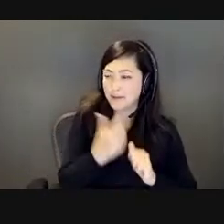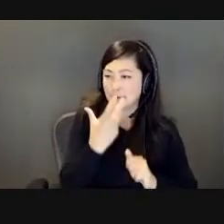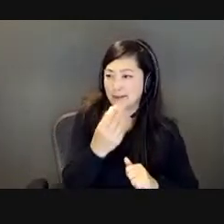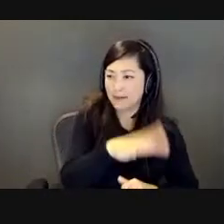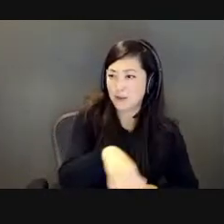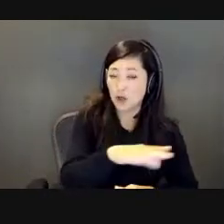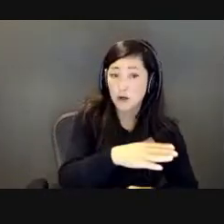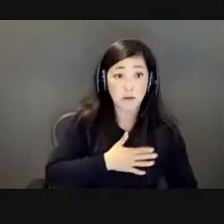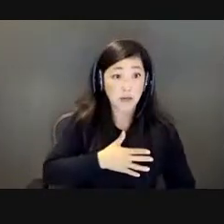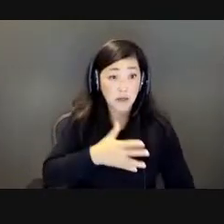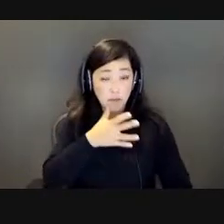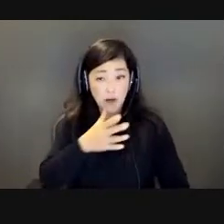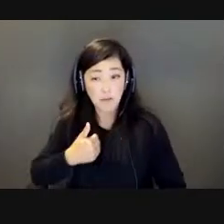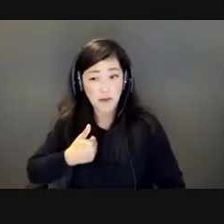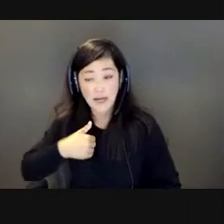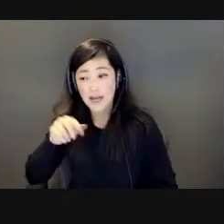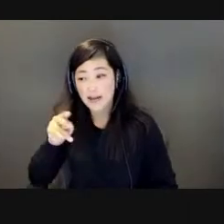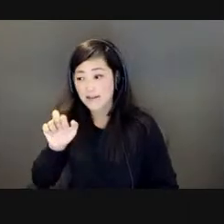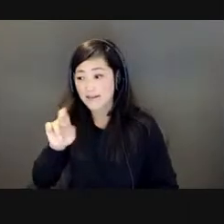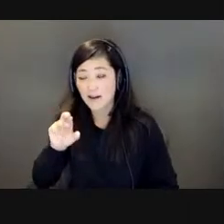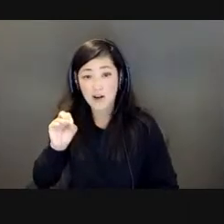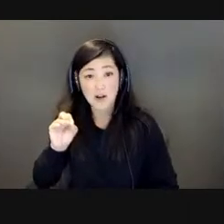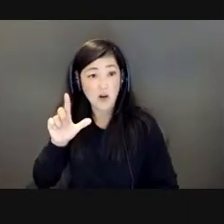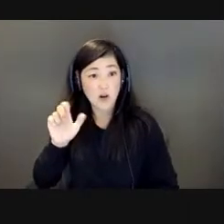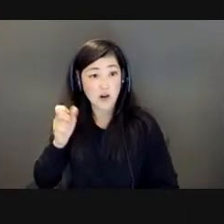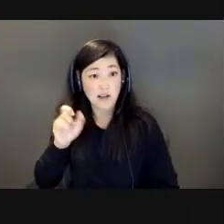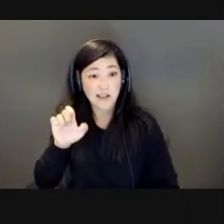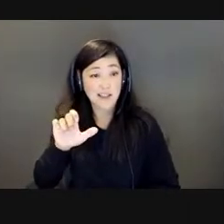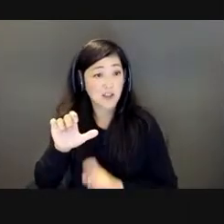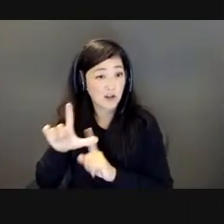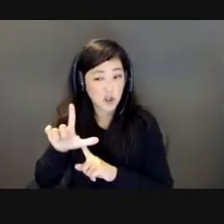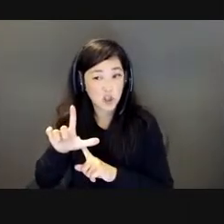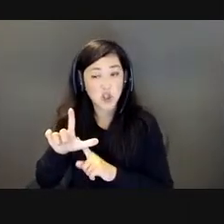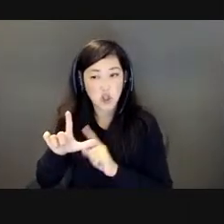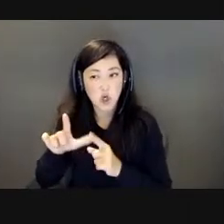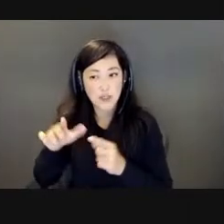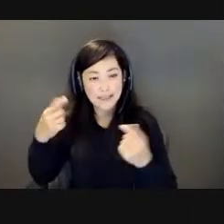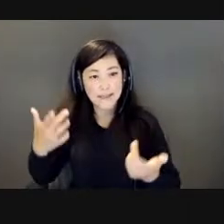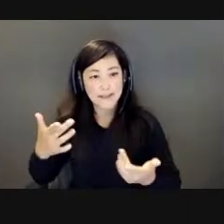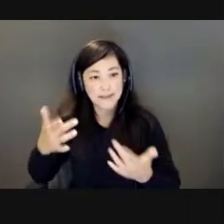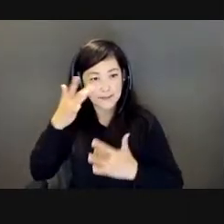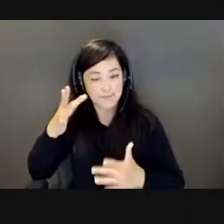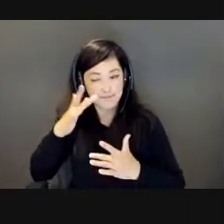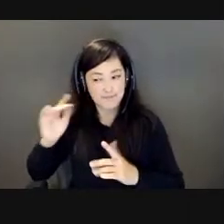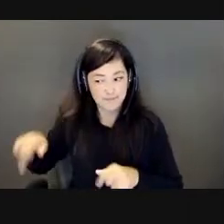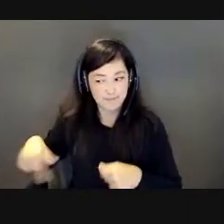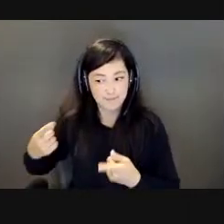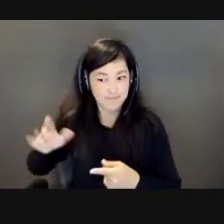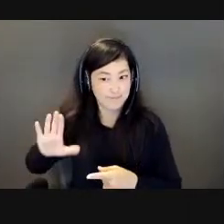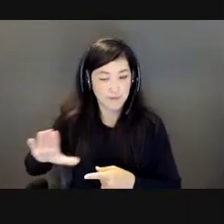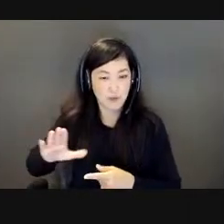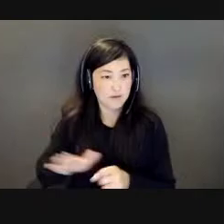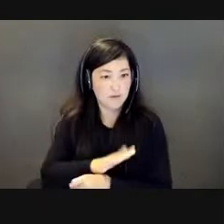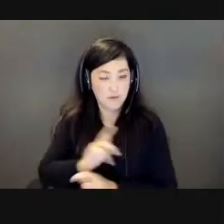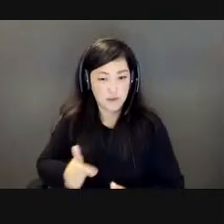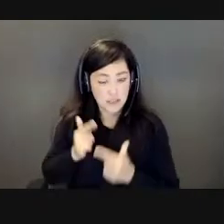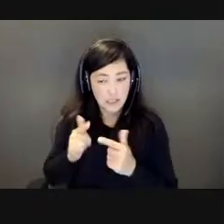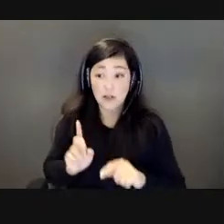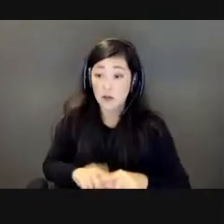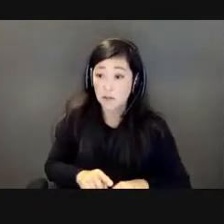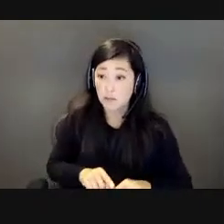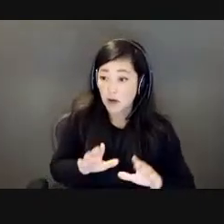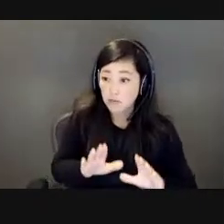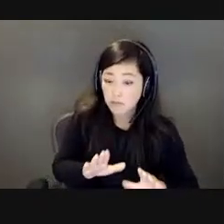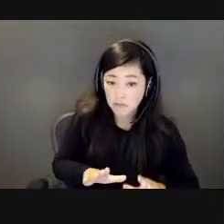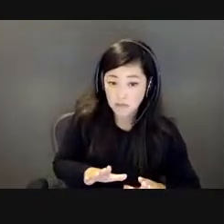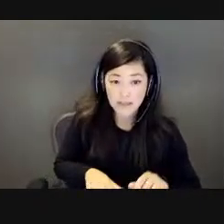with a neurological condition all my life. So I've lived with that experience. But it was amazing for Accessibility Standards